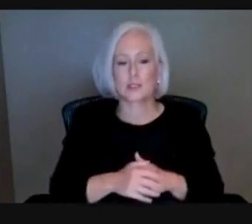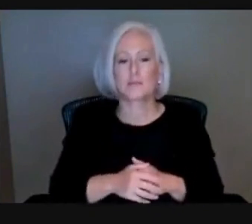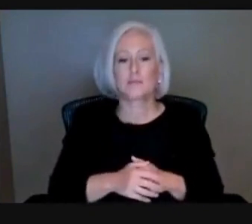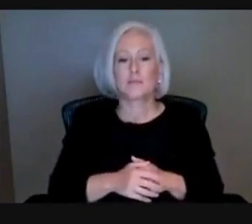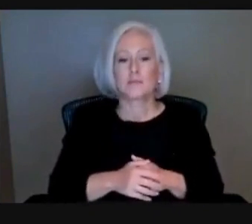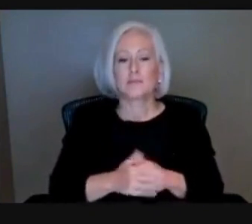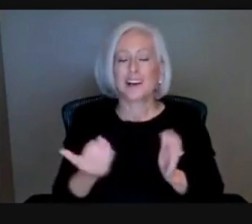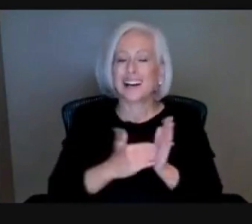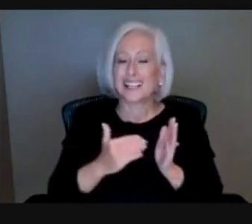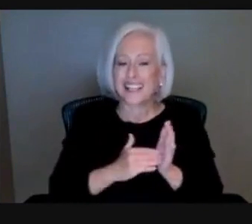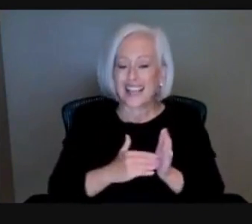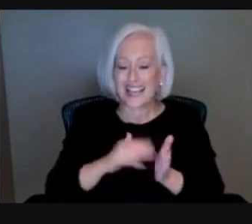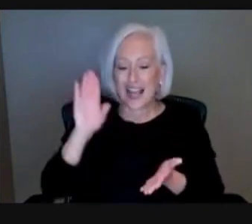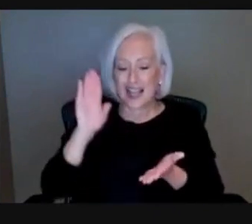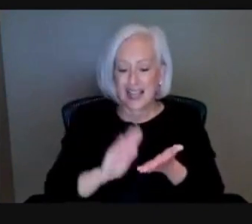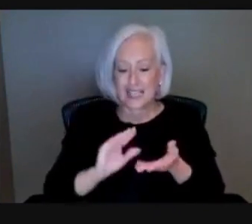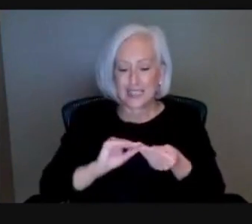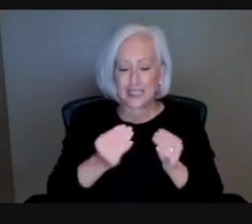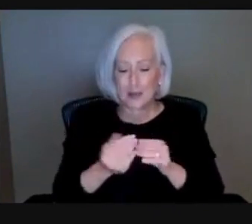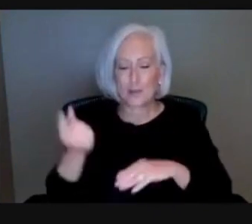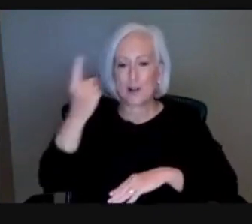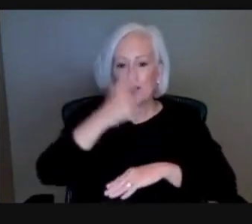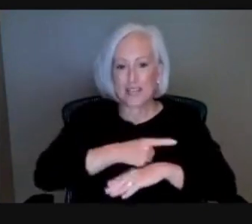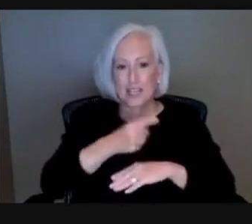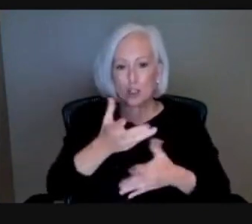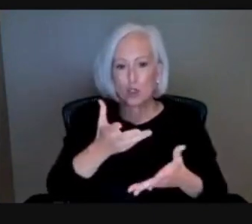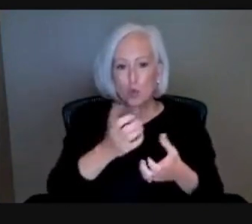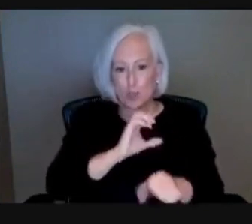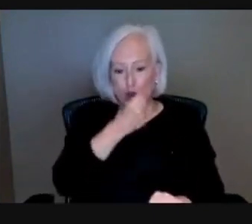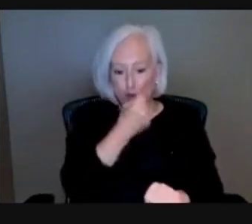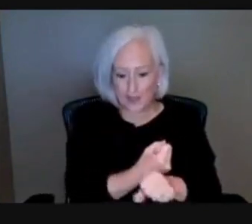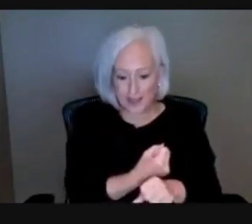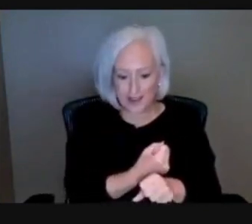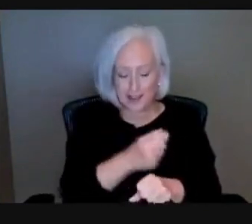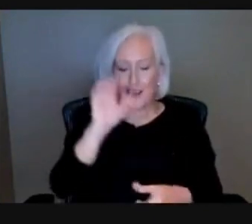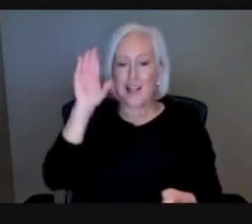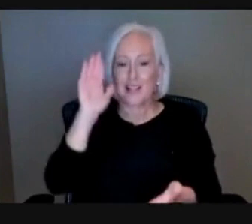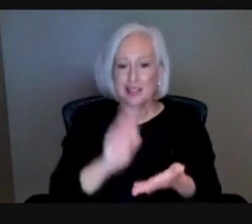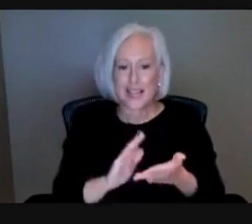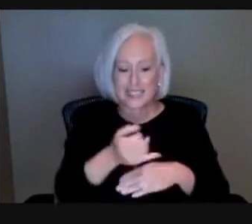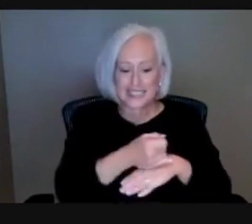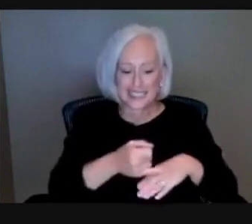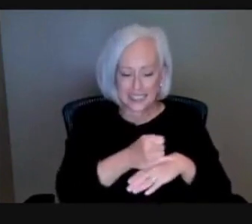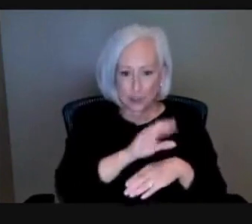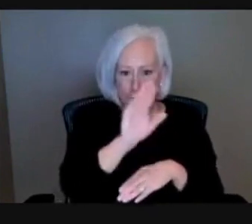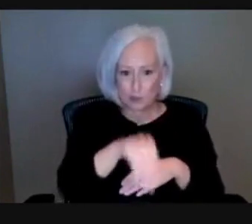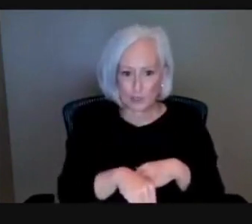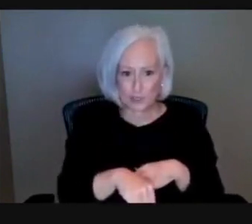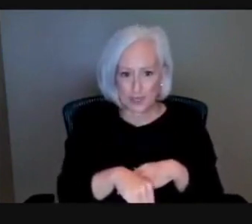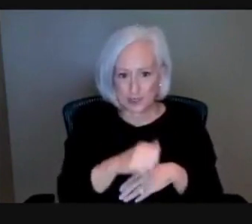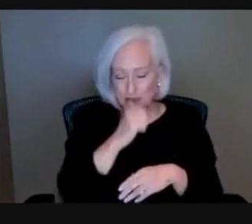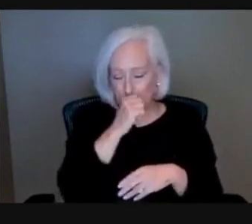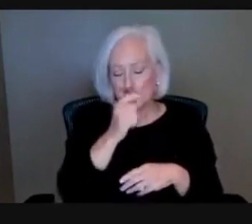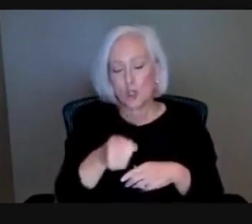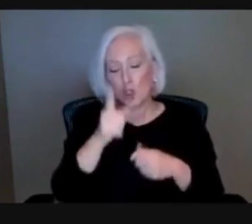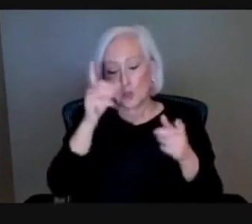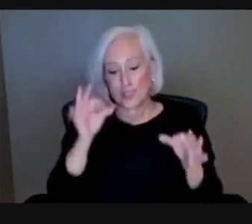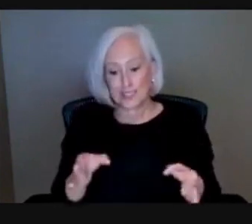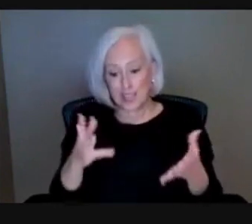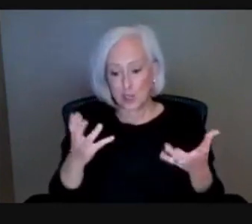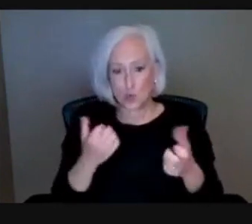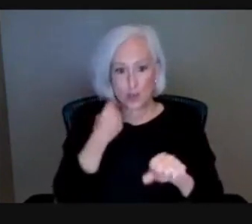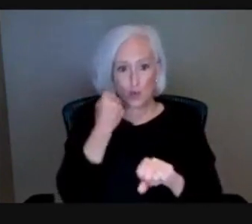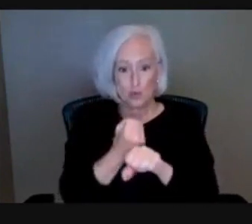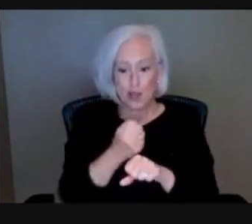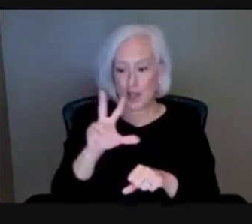the number of days that you lock, the lower your interest rate and or the lower that cost is. If you decided to lock a rate for